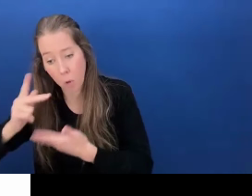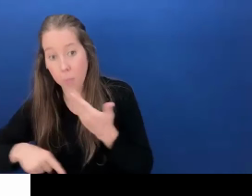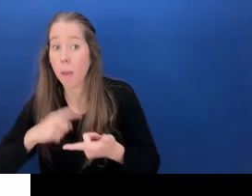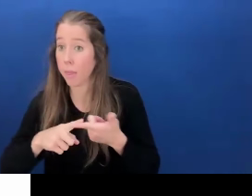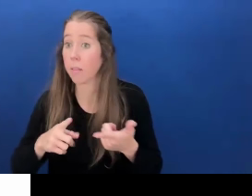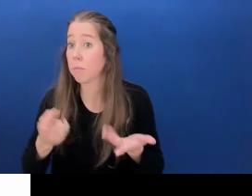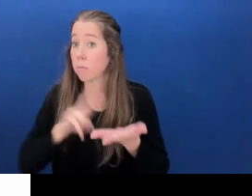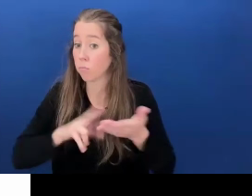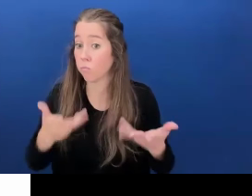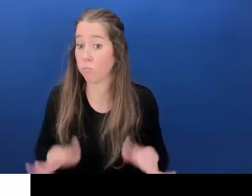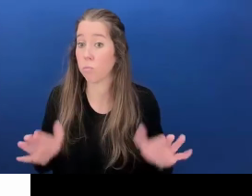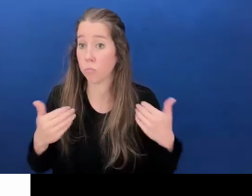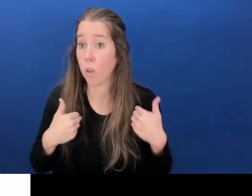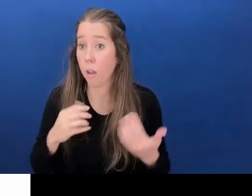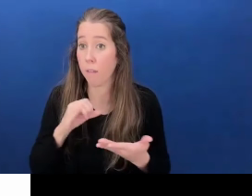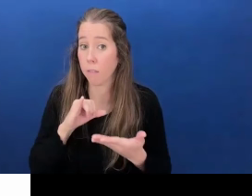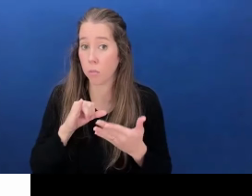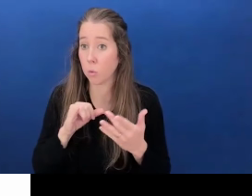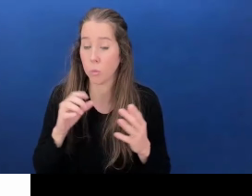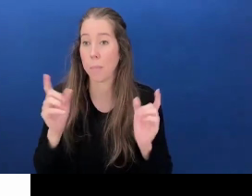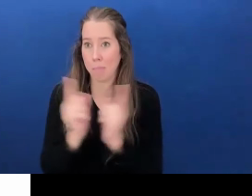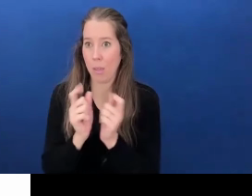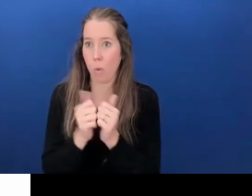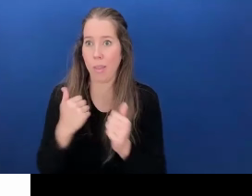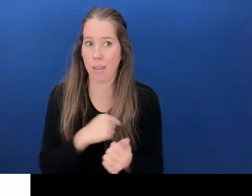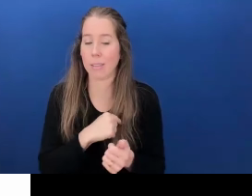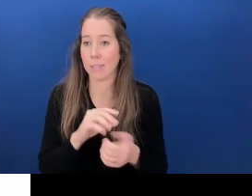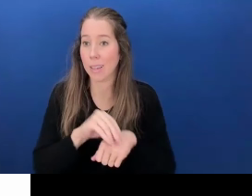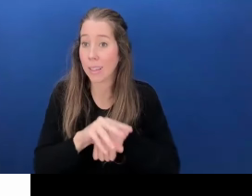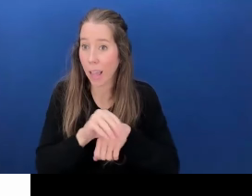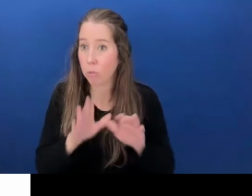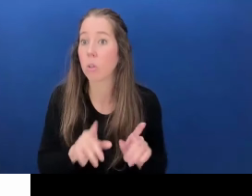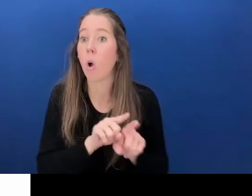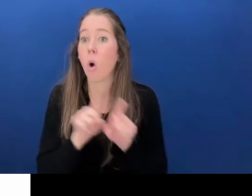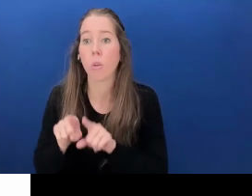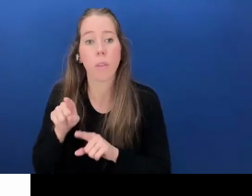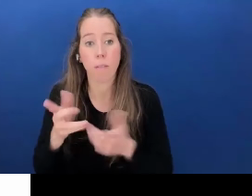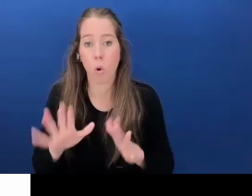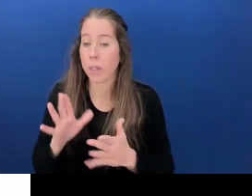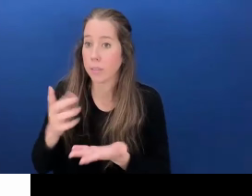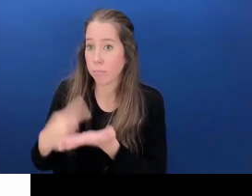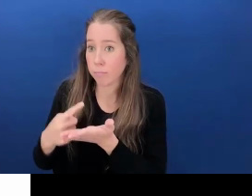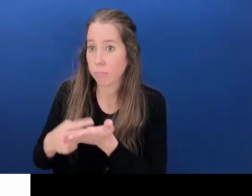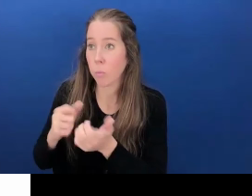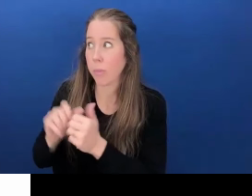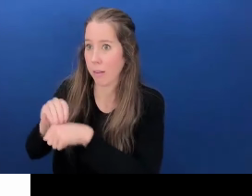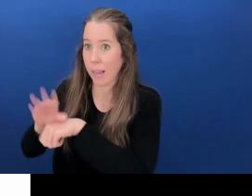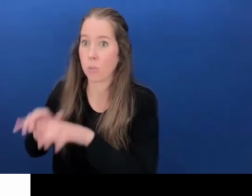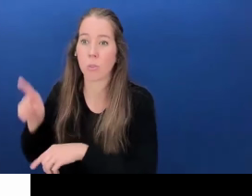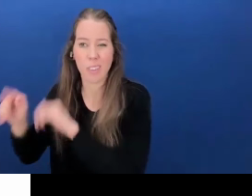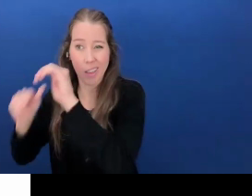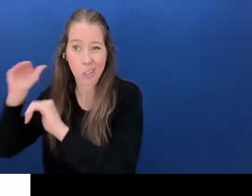have that part of, they've had to meet with one of us counselors. They've also spoken with their counselor at the adult school as